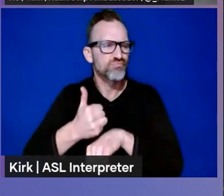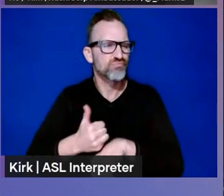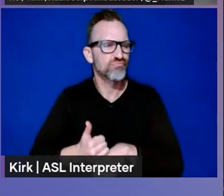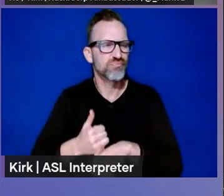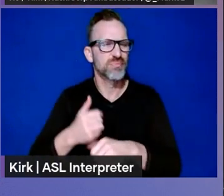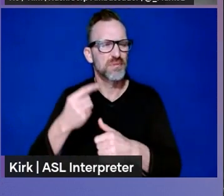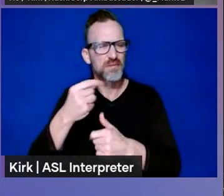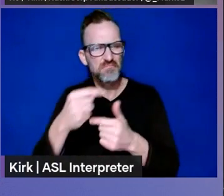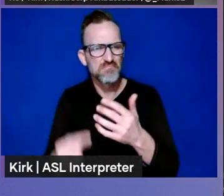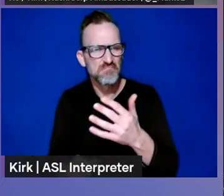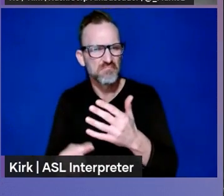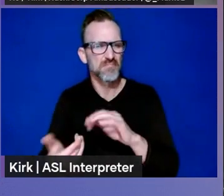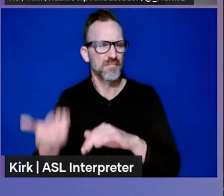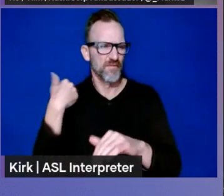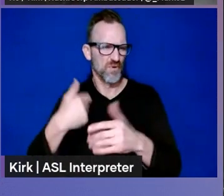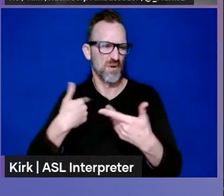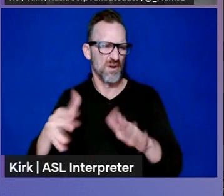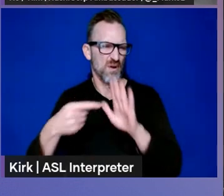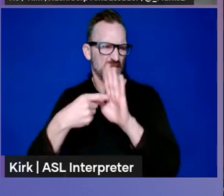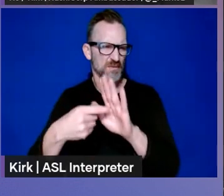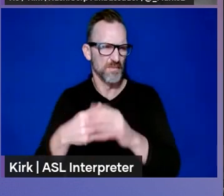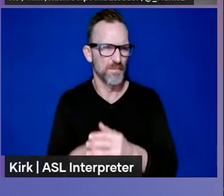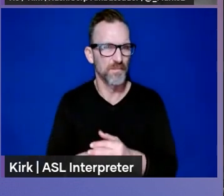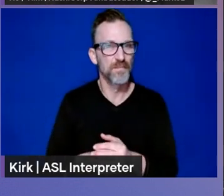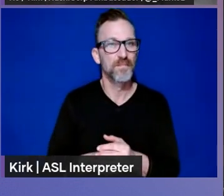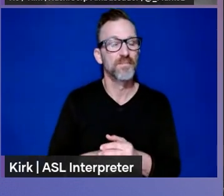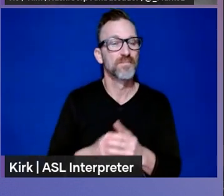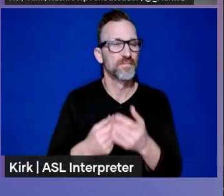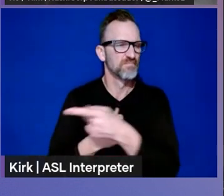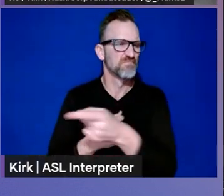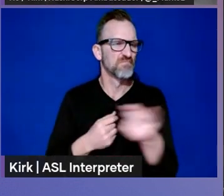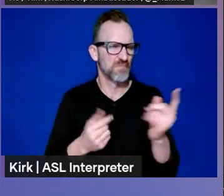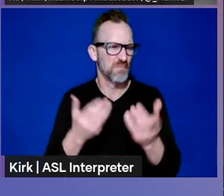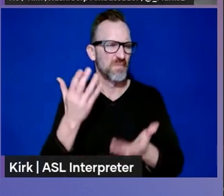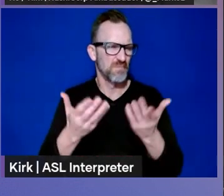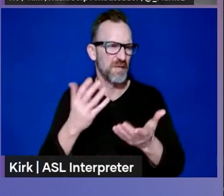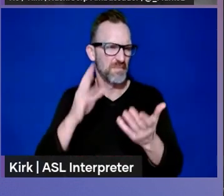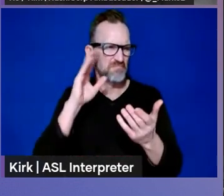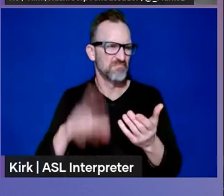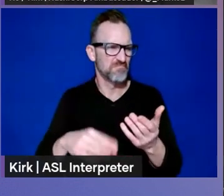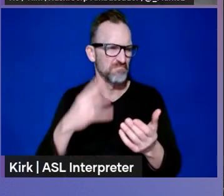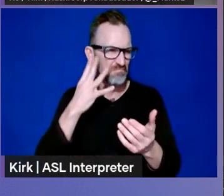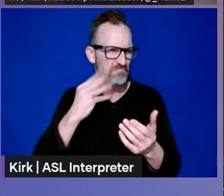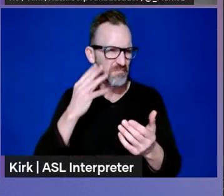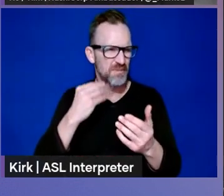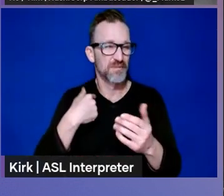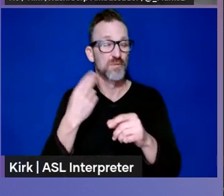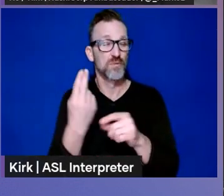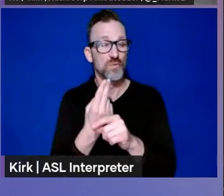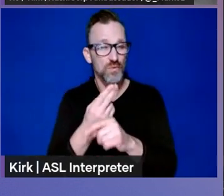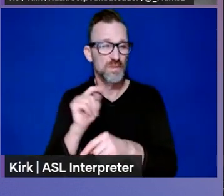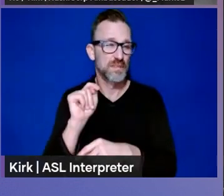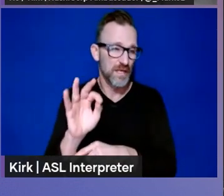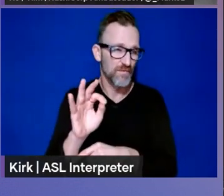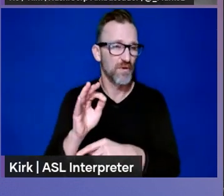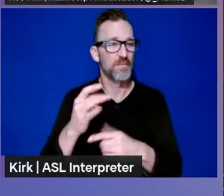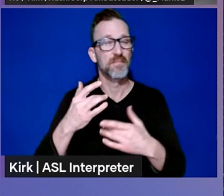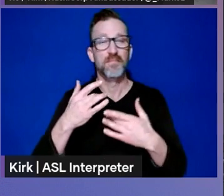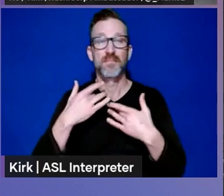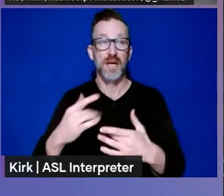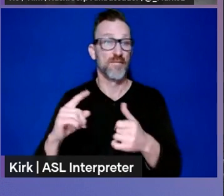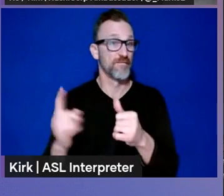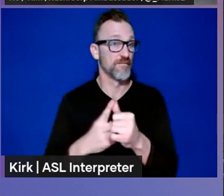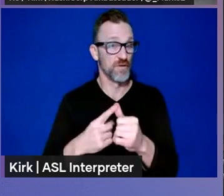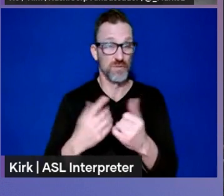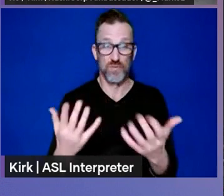switch back to, as you probably used off, by using Terraform, the first thing we need to do, we need to